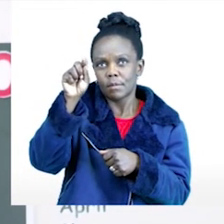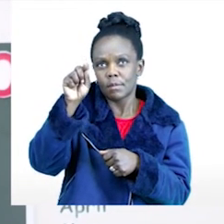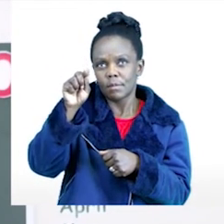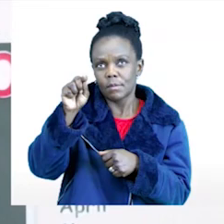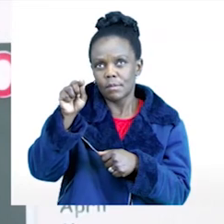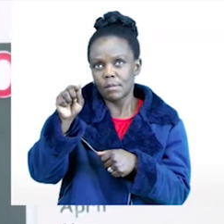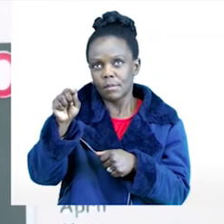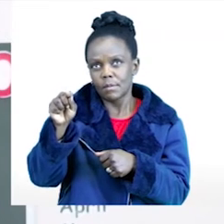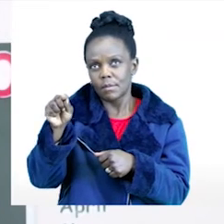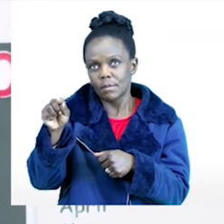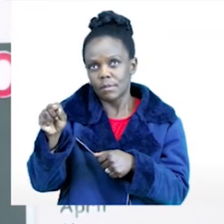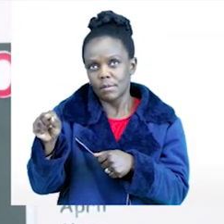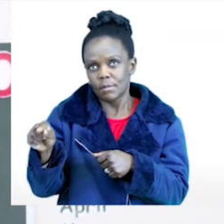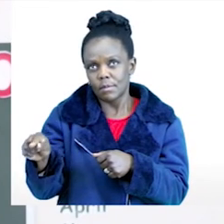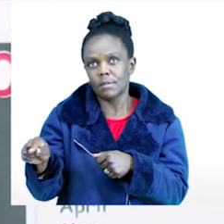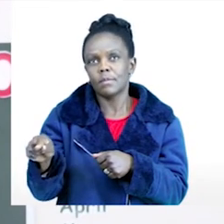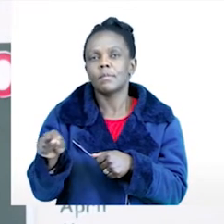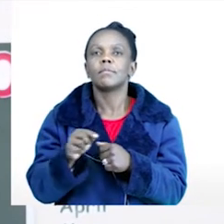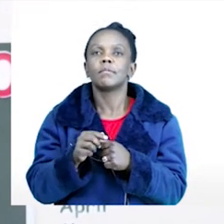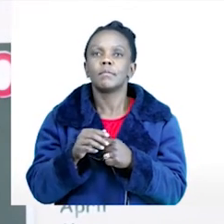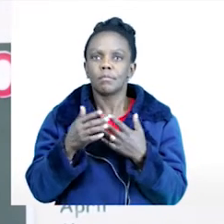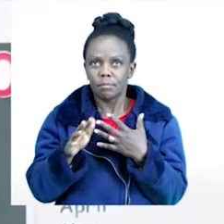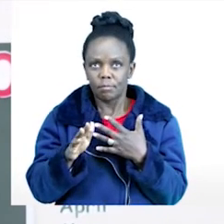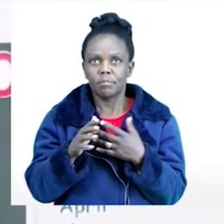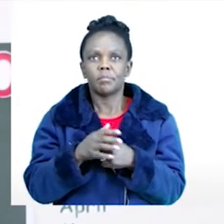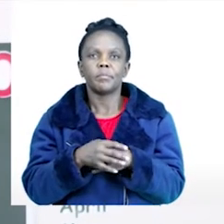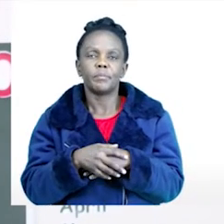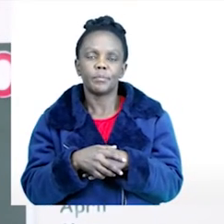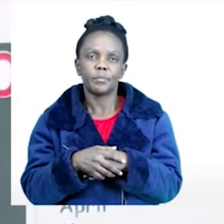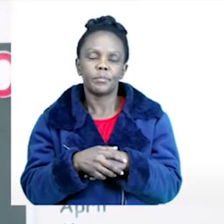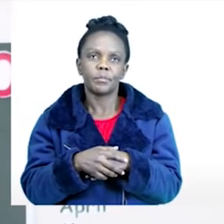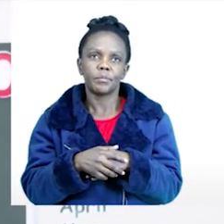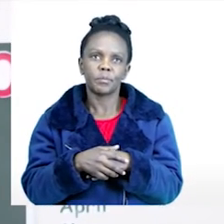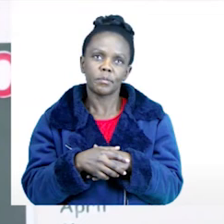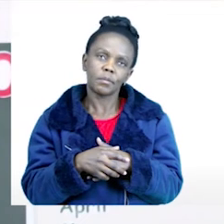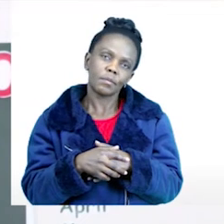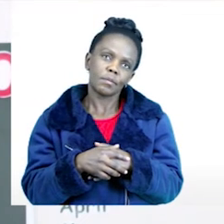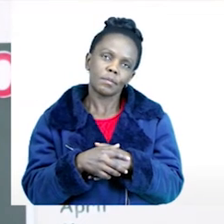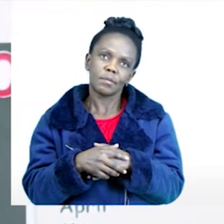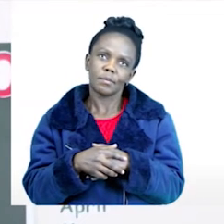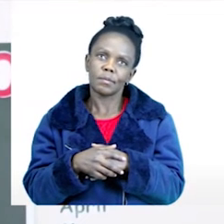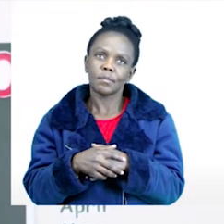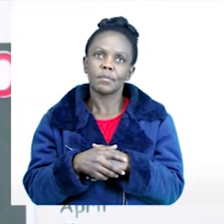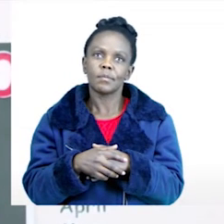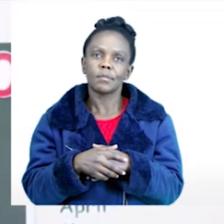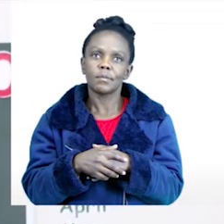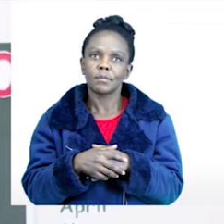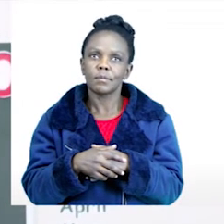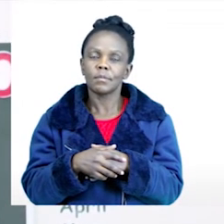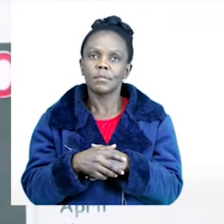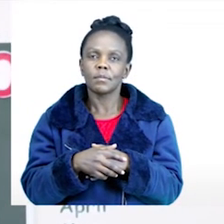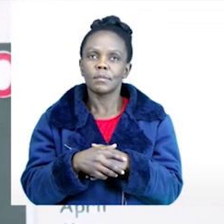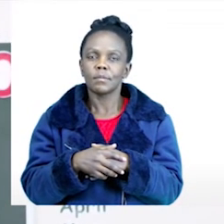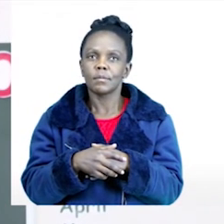up, round, and down. So this was the second pattern. Remember,